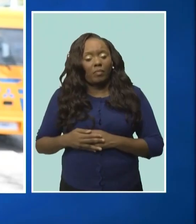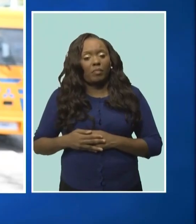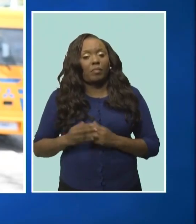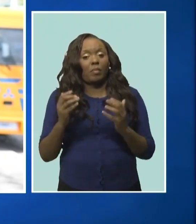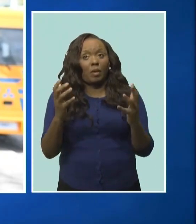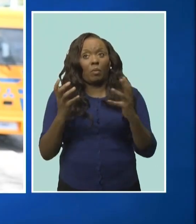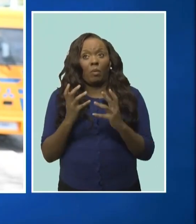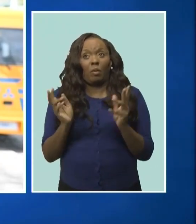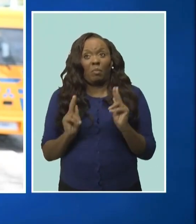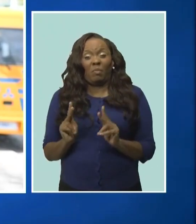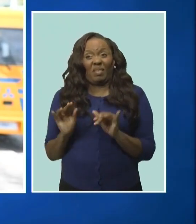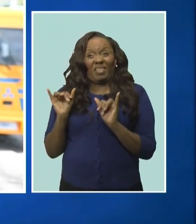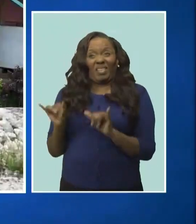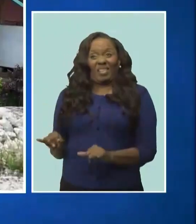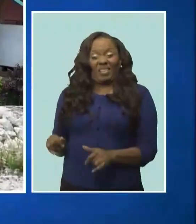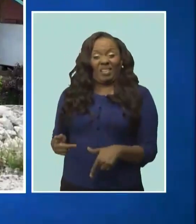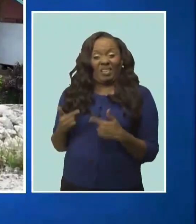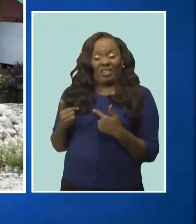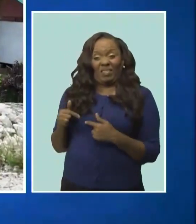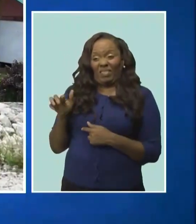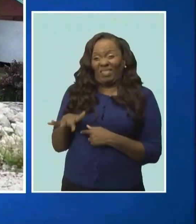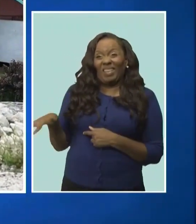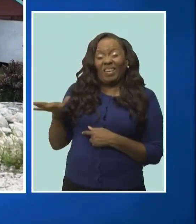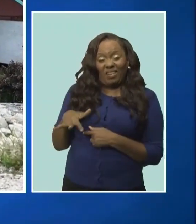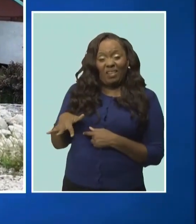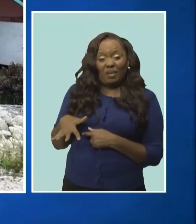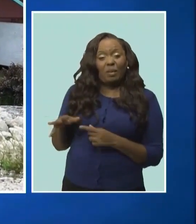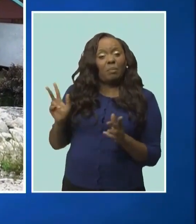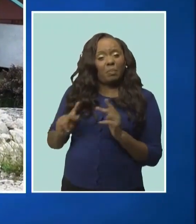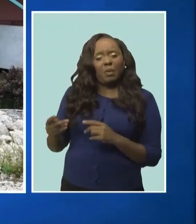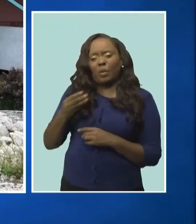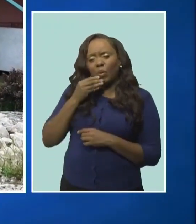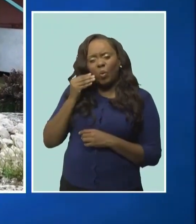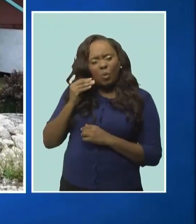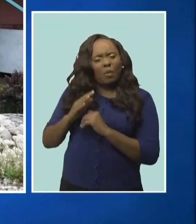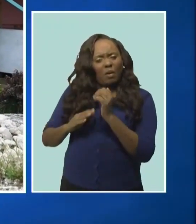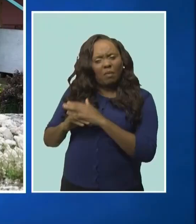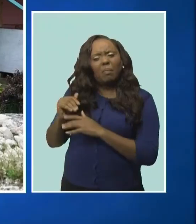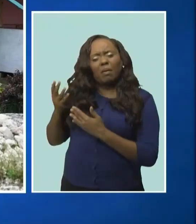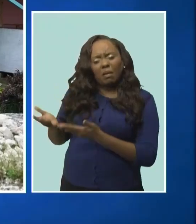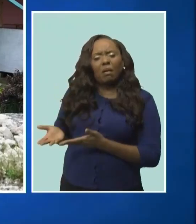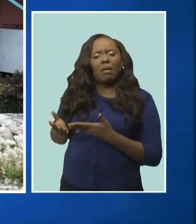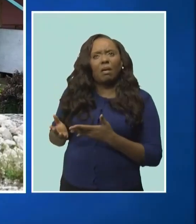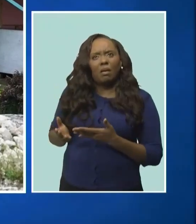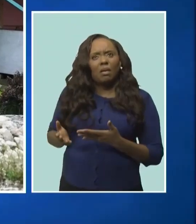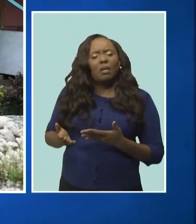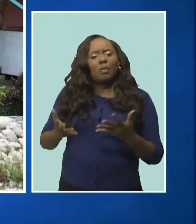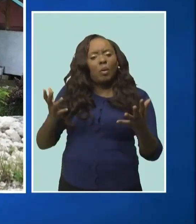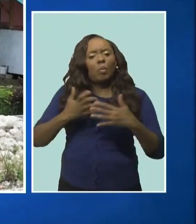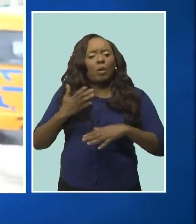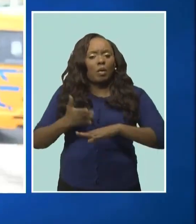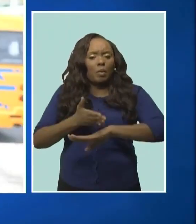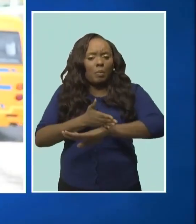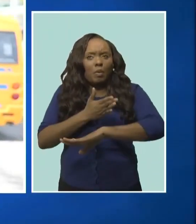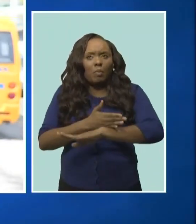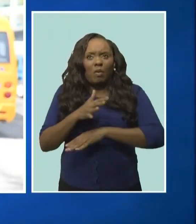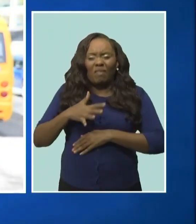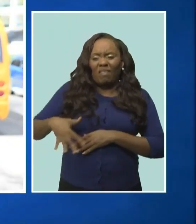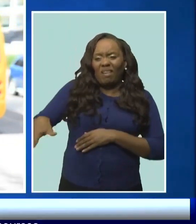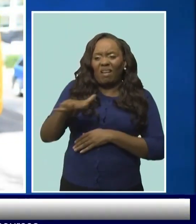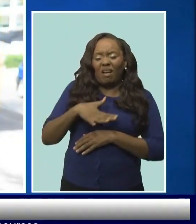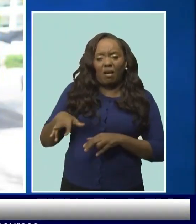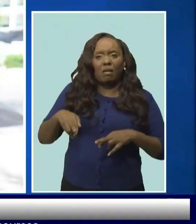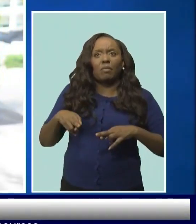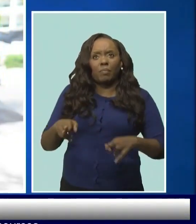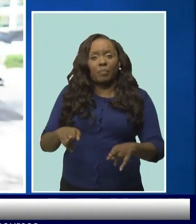where they are as much as possible. We are looking at it holistically because there has to be that cost-benefit analysis that allows us as a